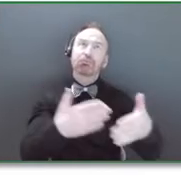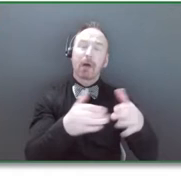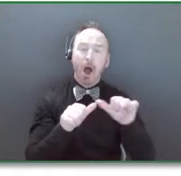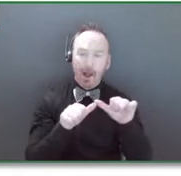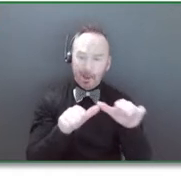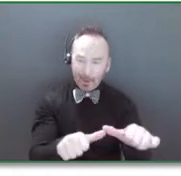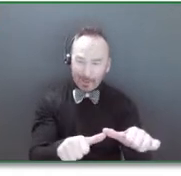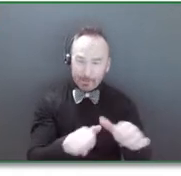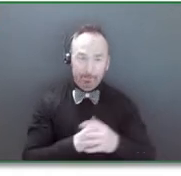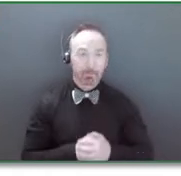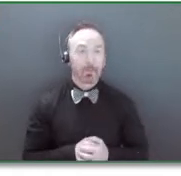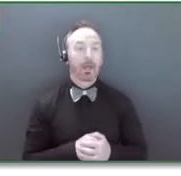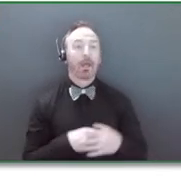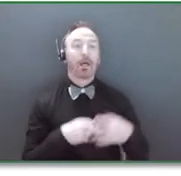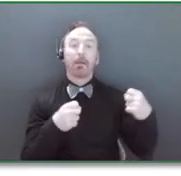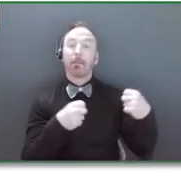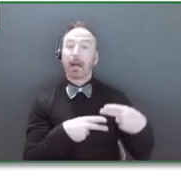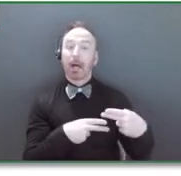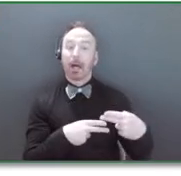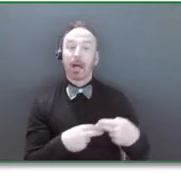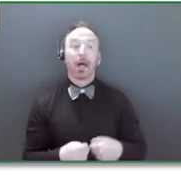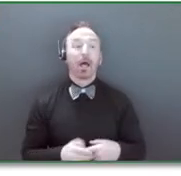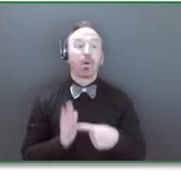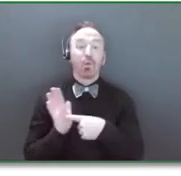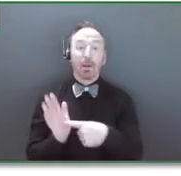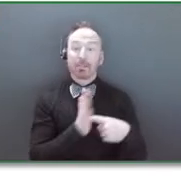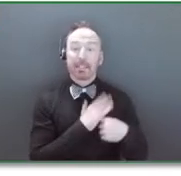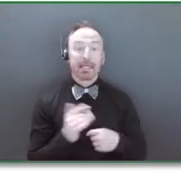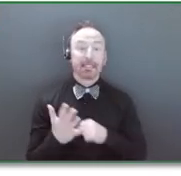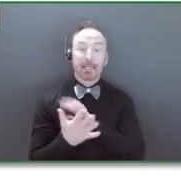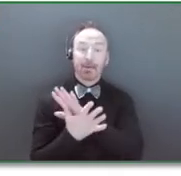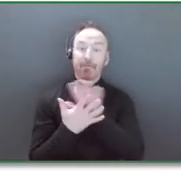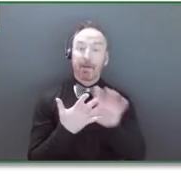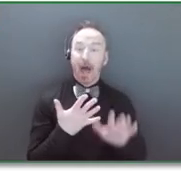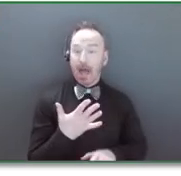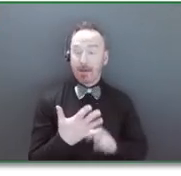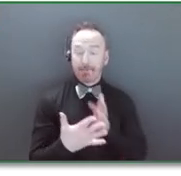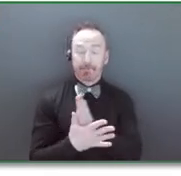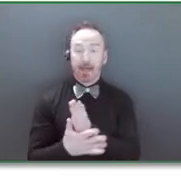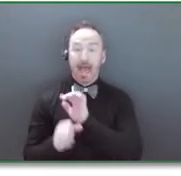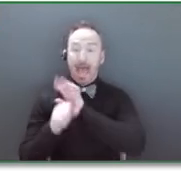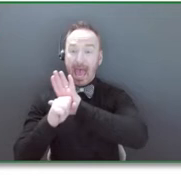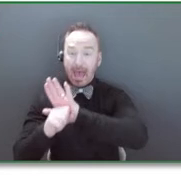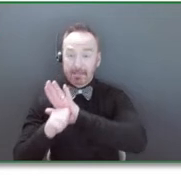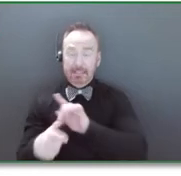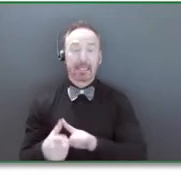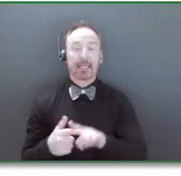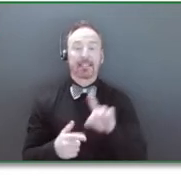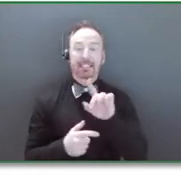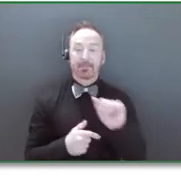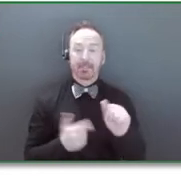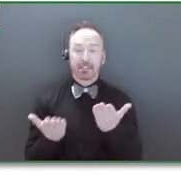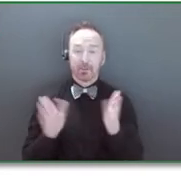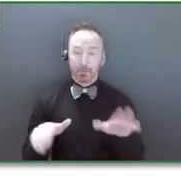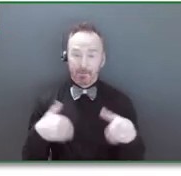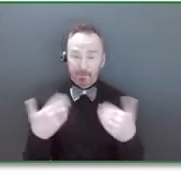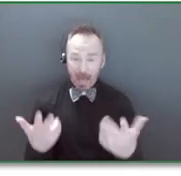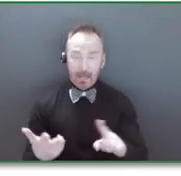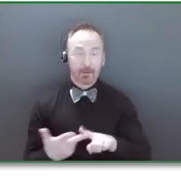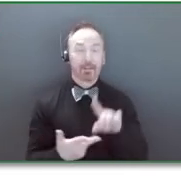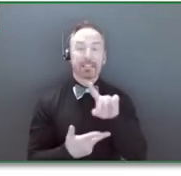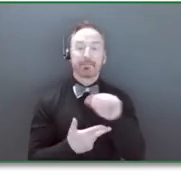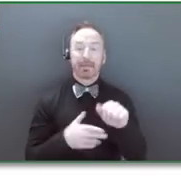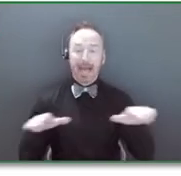Representation was invited from across five dimensions of access, from advocacy groups, disability service providers, disability activity